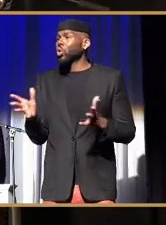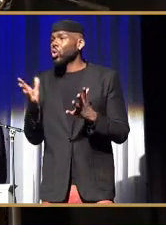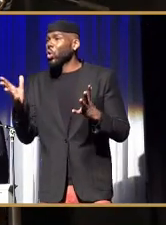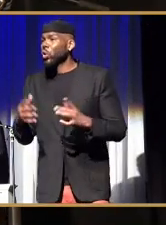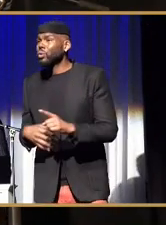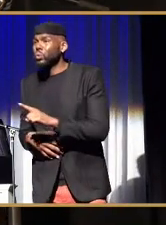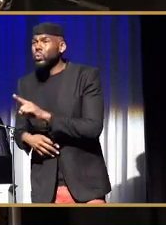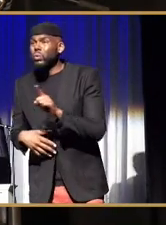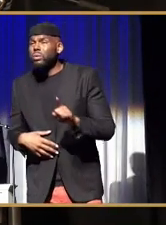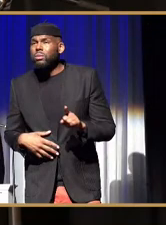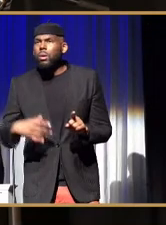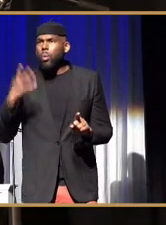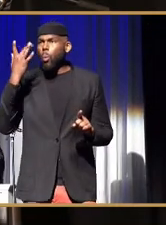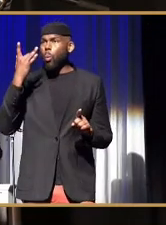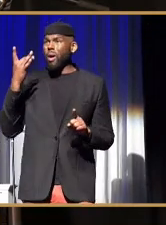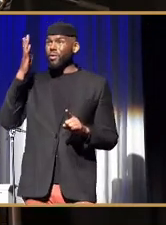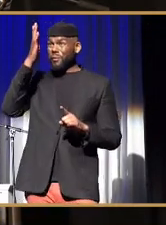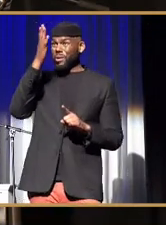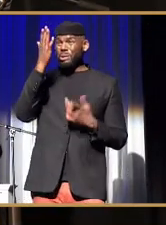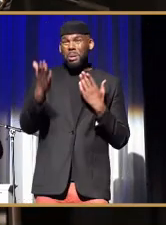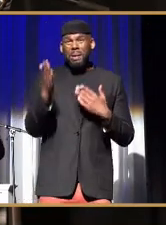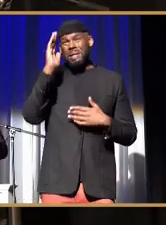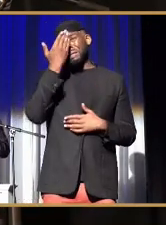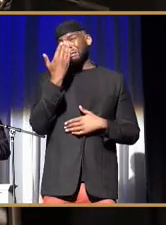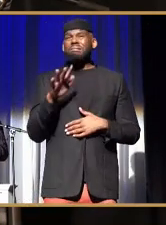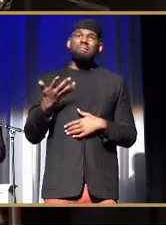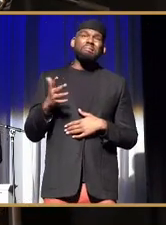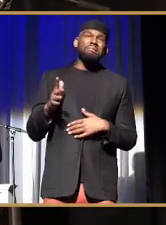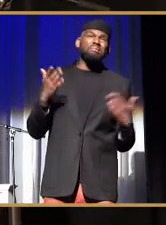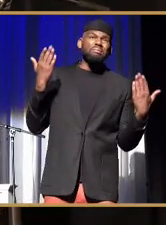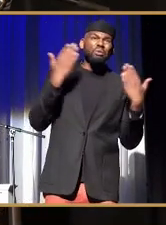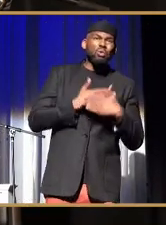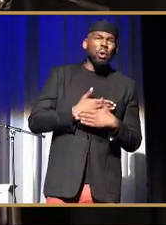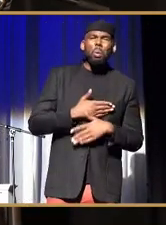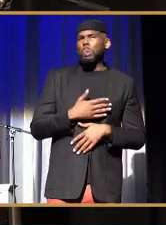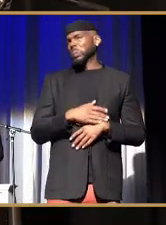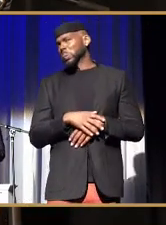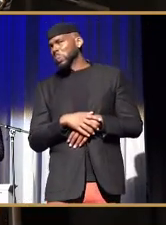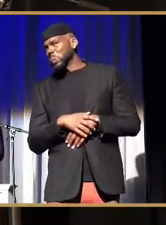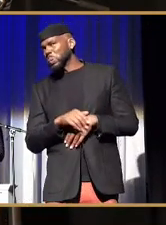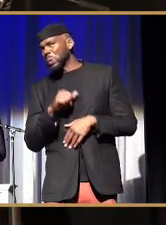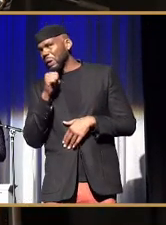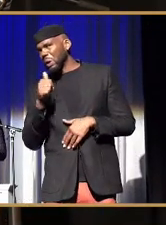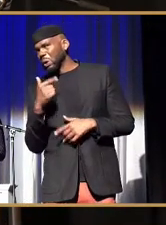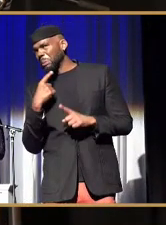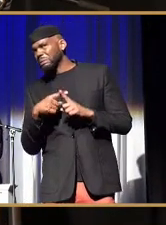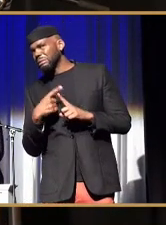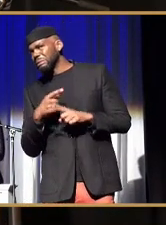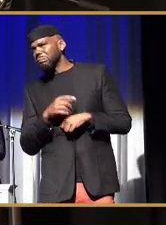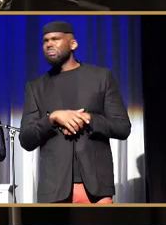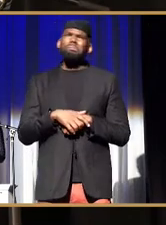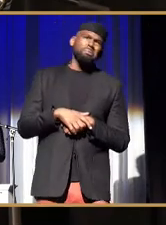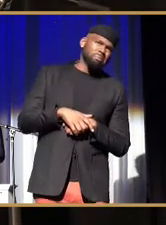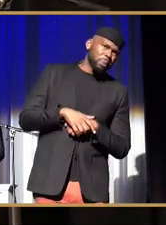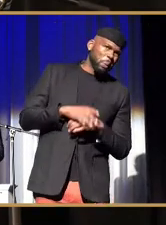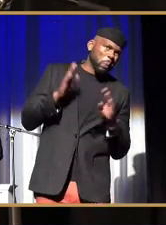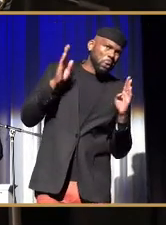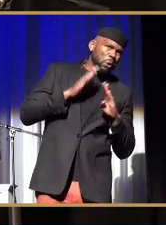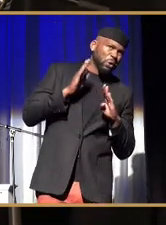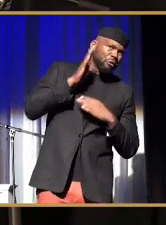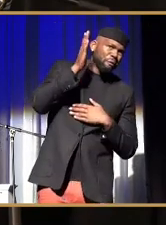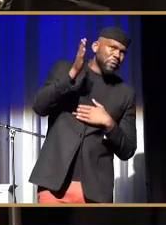because the future might seem dark, the future might seem devastating, it might seem full of despair,